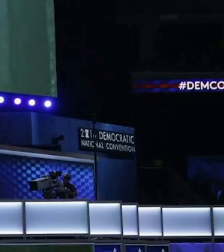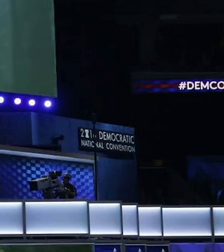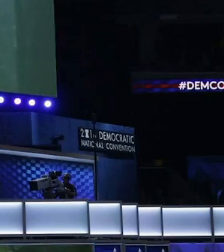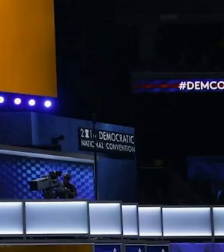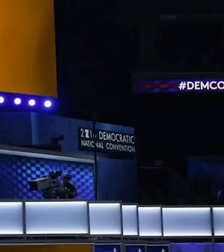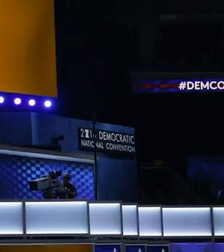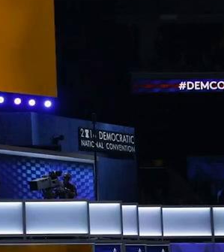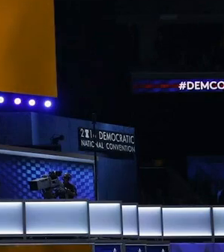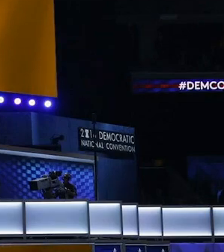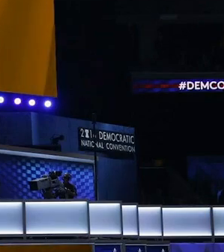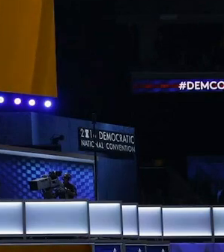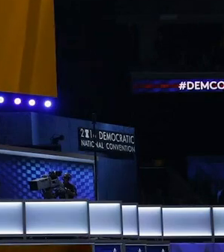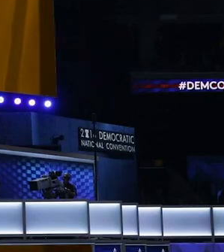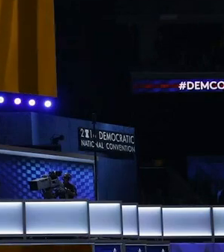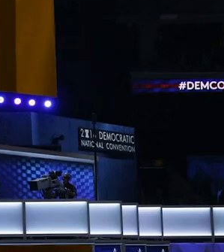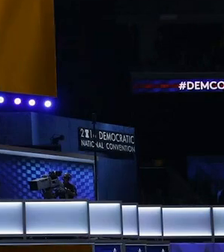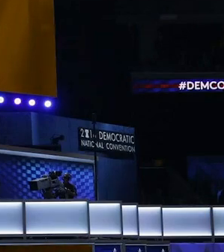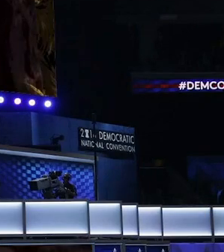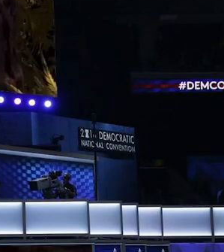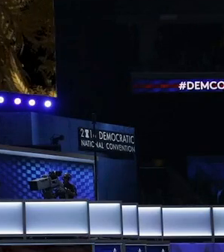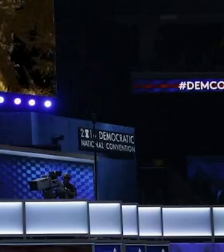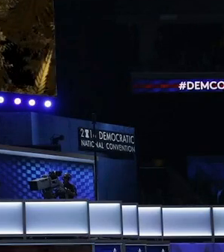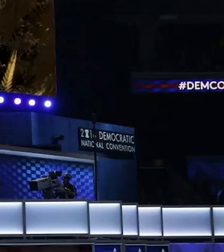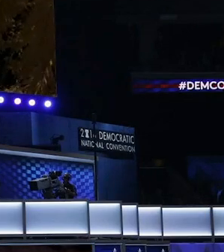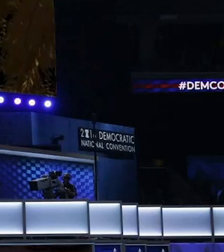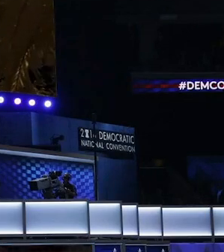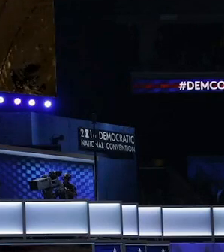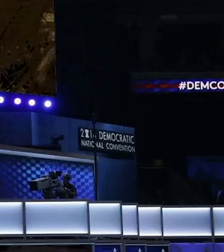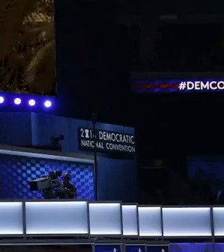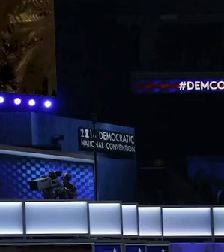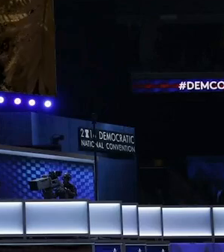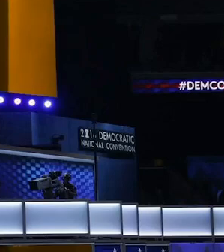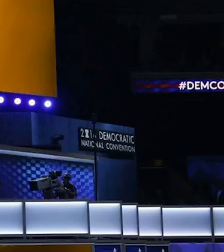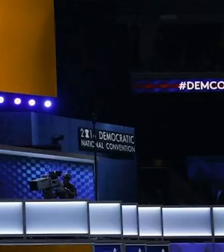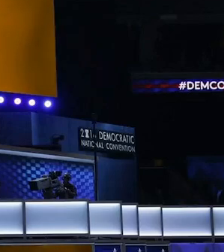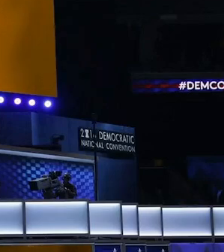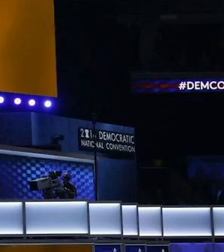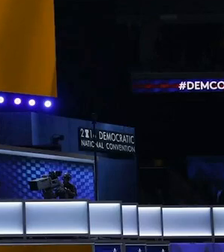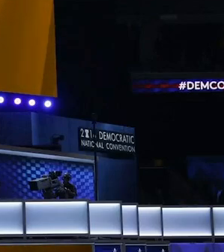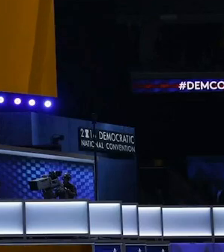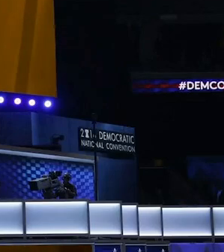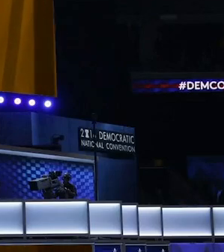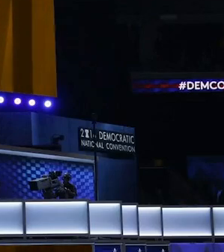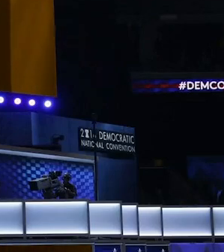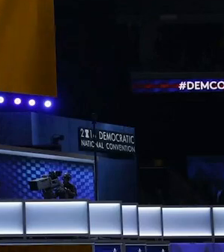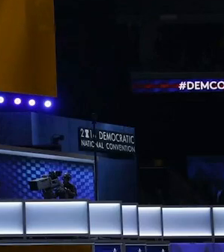you waiting for? Put your back in. We need you to work. Just a little more.